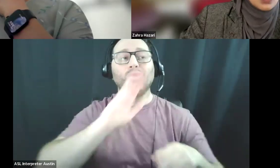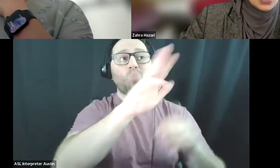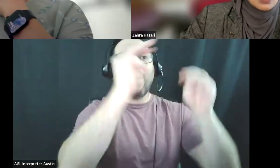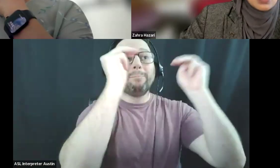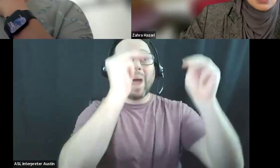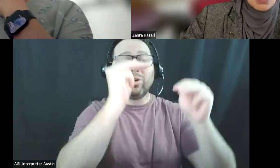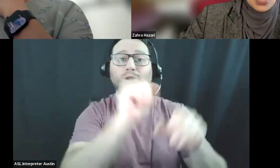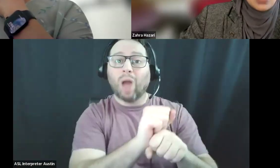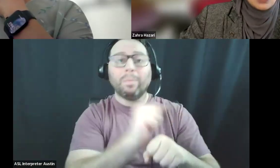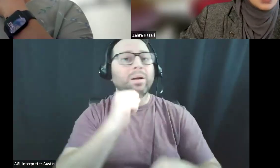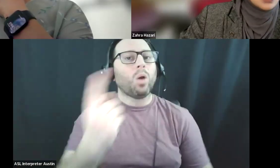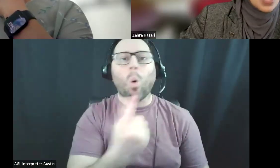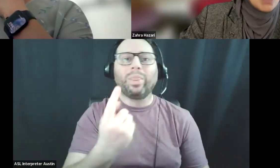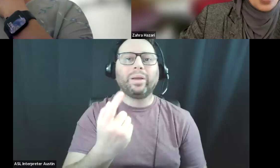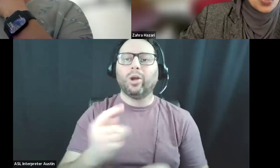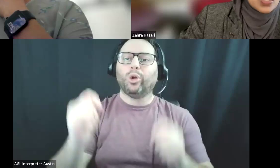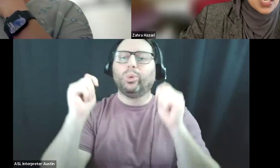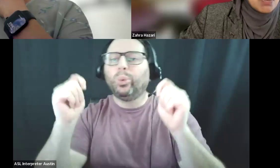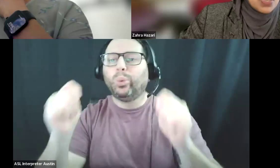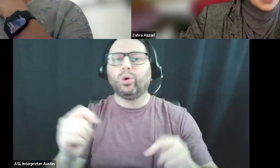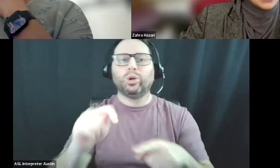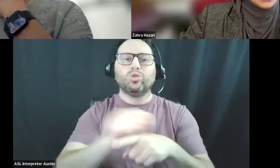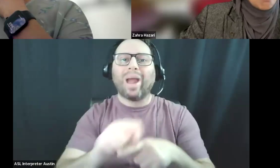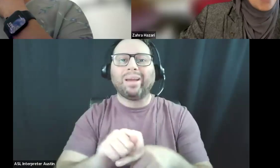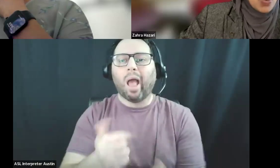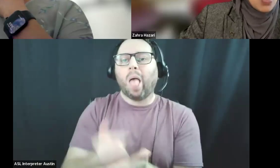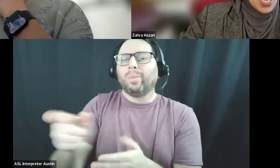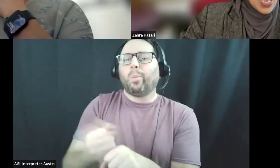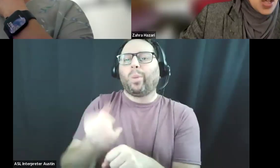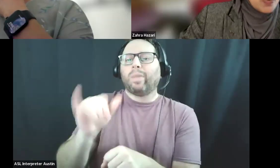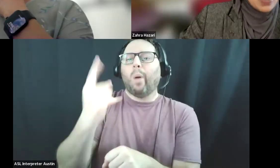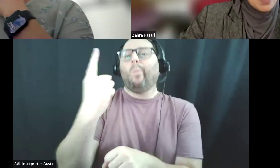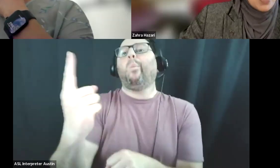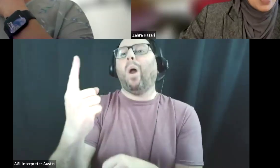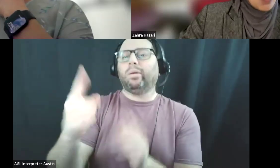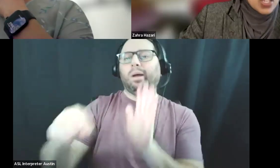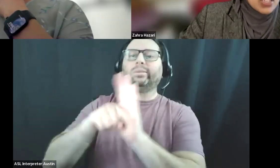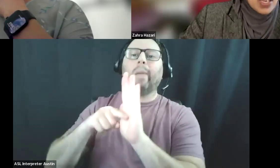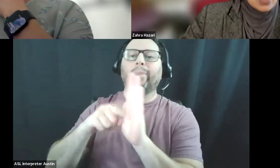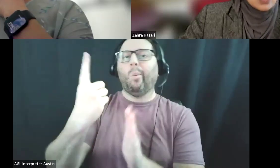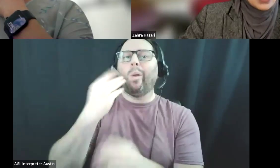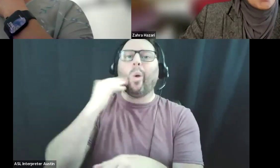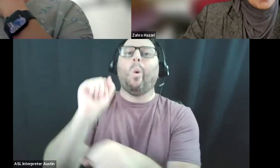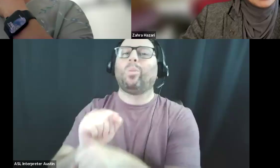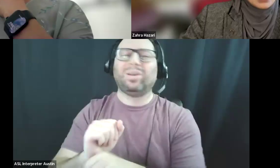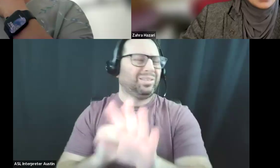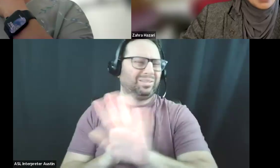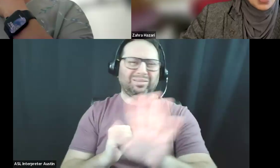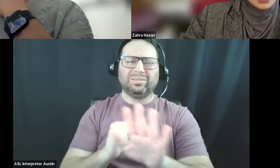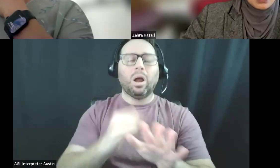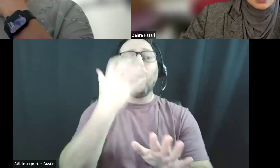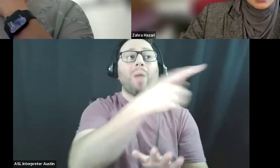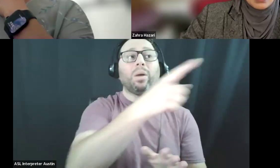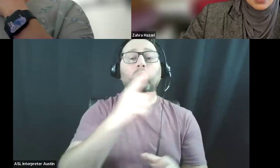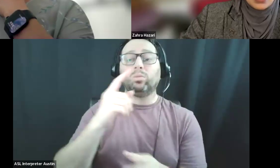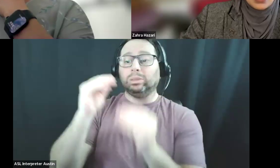tutoring students, right? Is not getting them through this assignment, is about helping them realize their capability to do